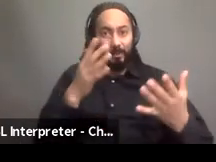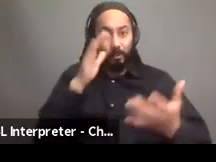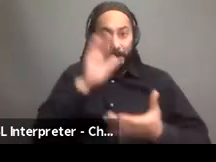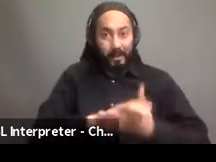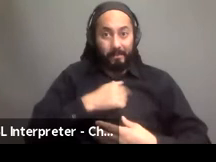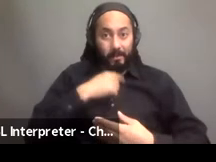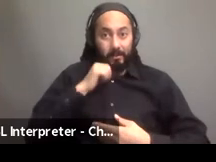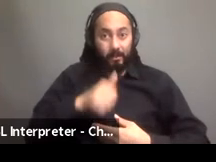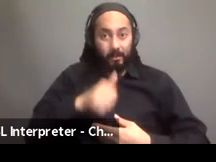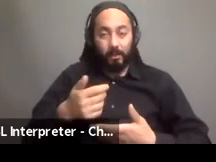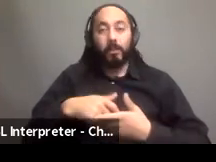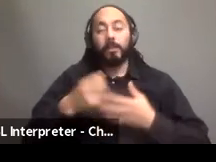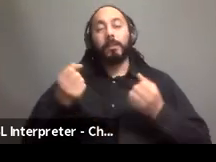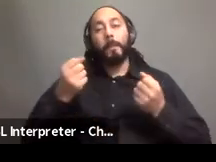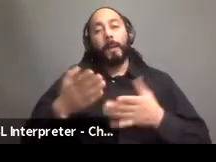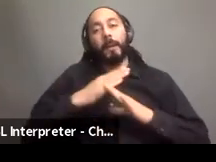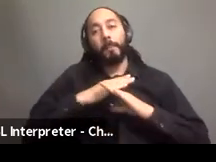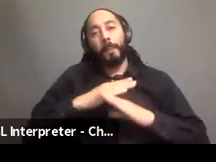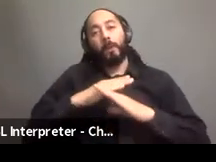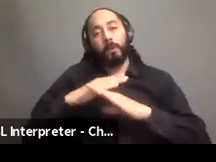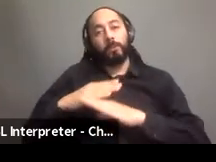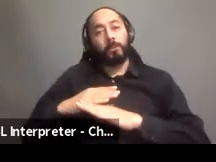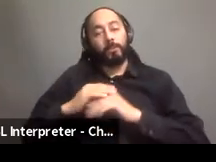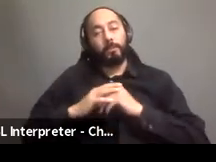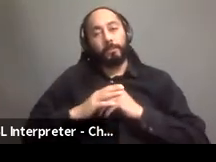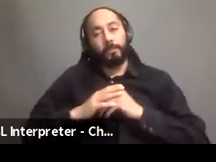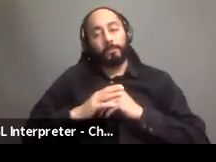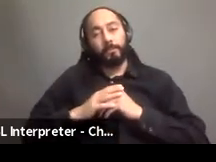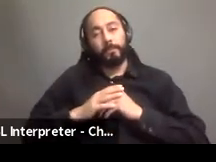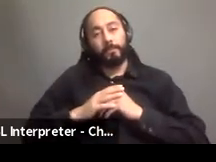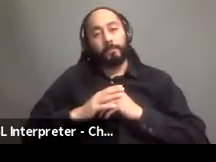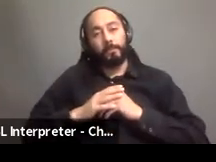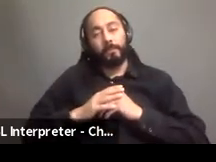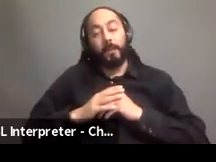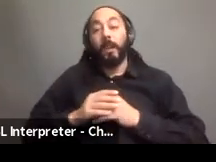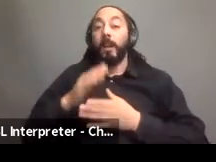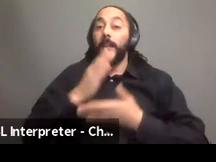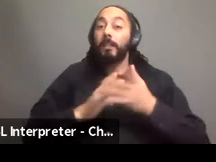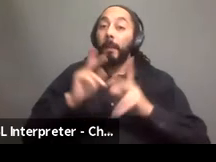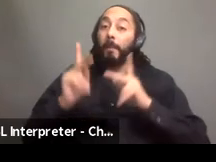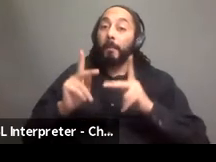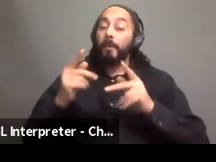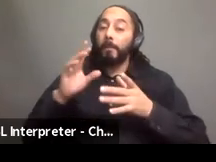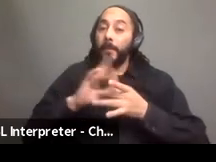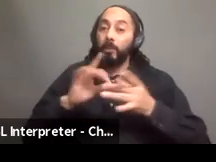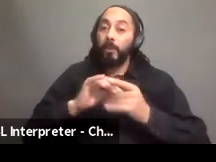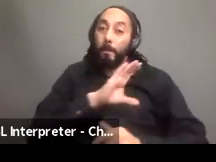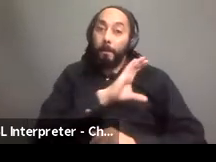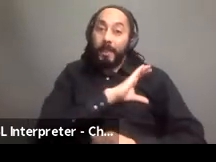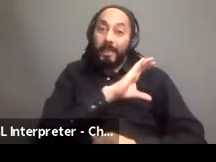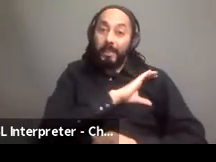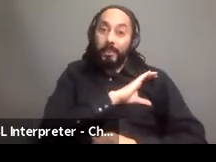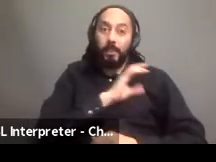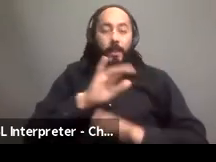well. For sure. I know folks mentioned like some barriers specific to the police. That's great that